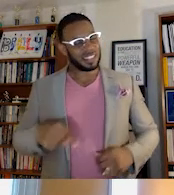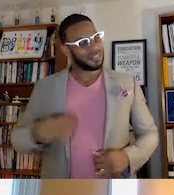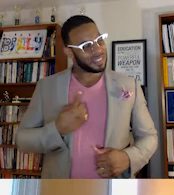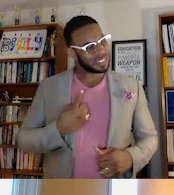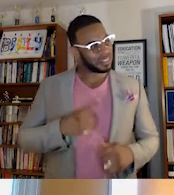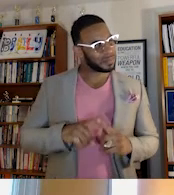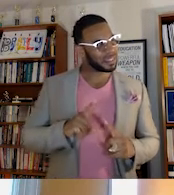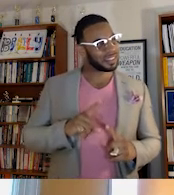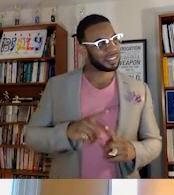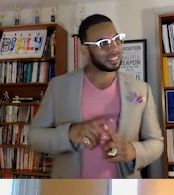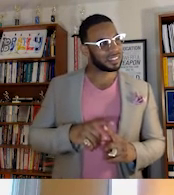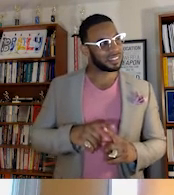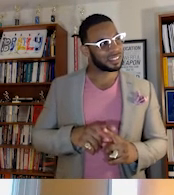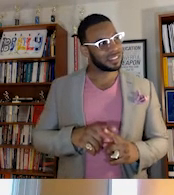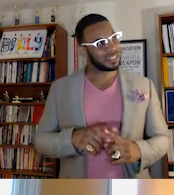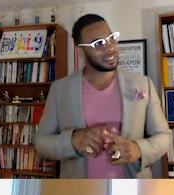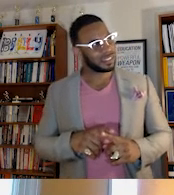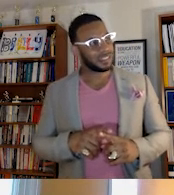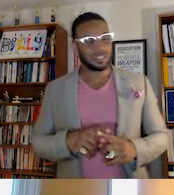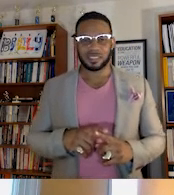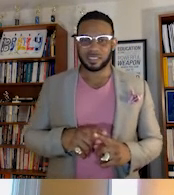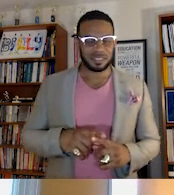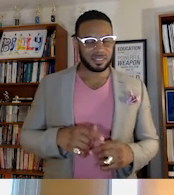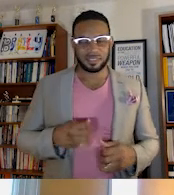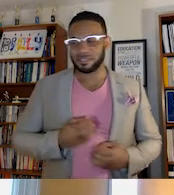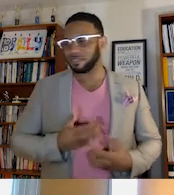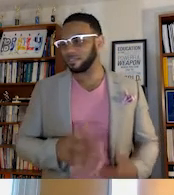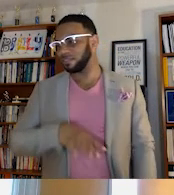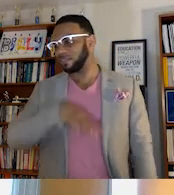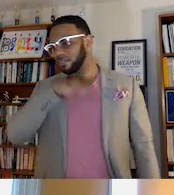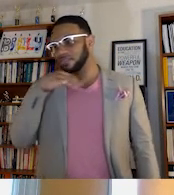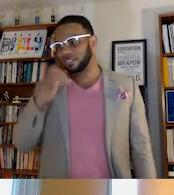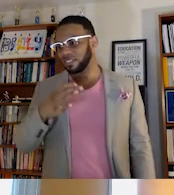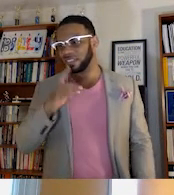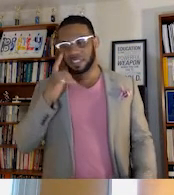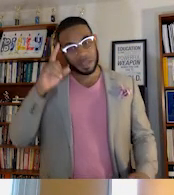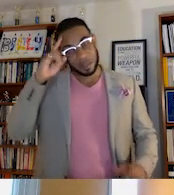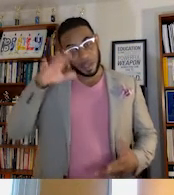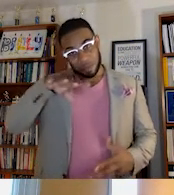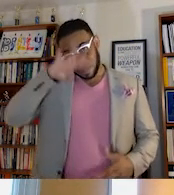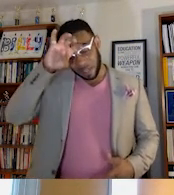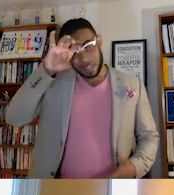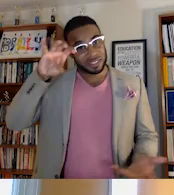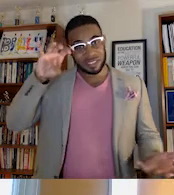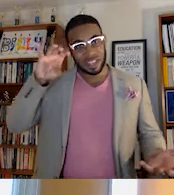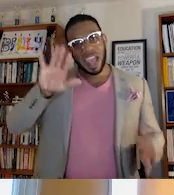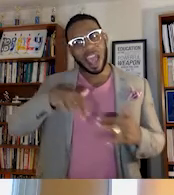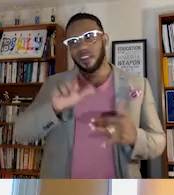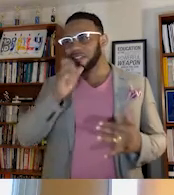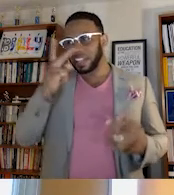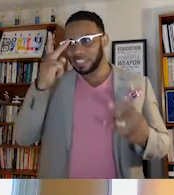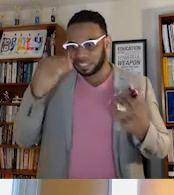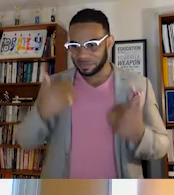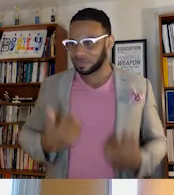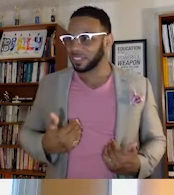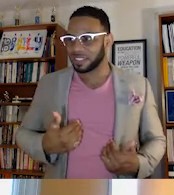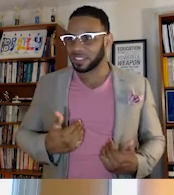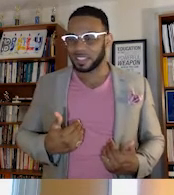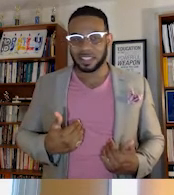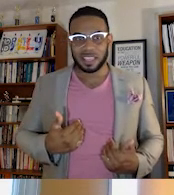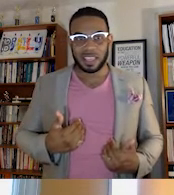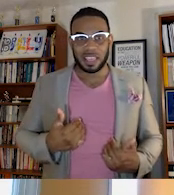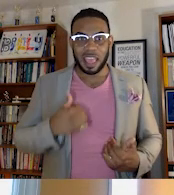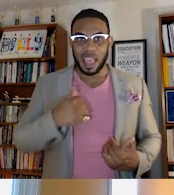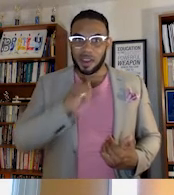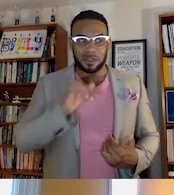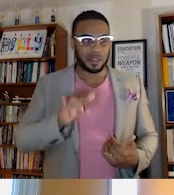offensive, but it's also exasperating. It's mind-boggling. I'm like, how have you not seen me? And I